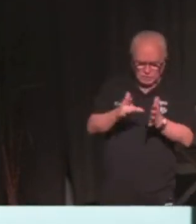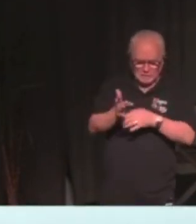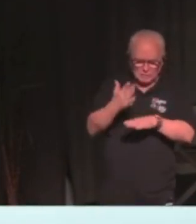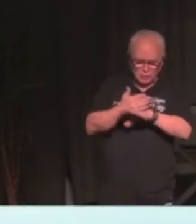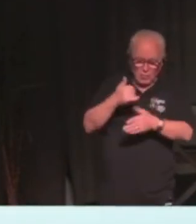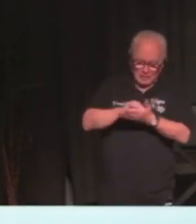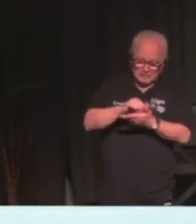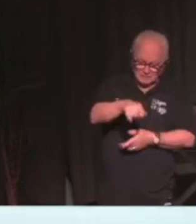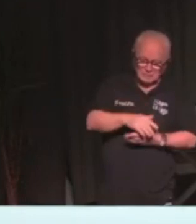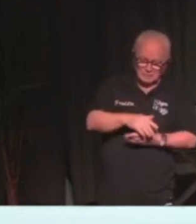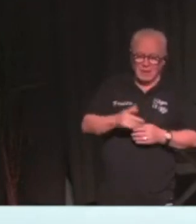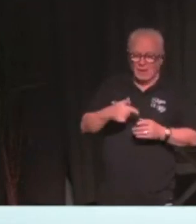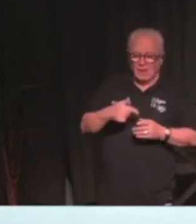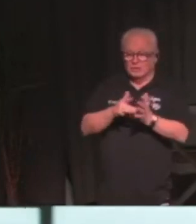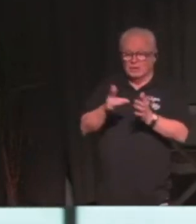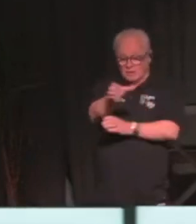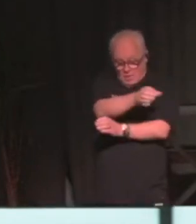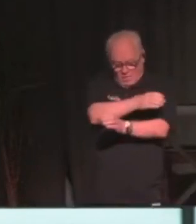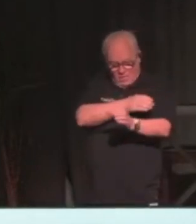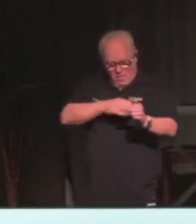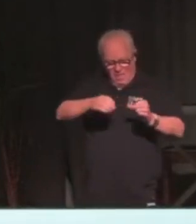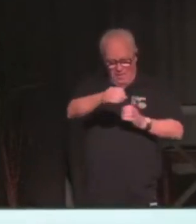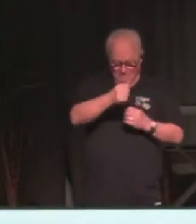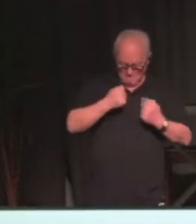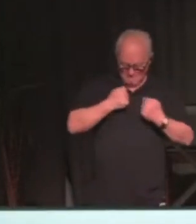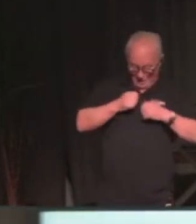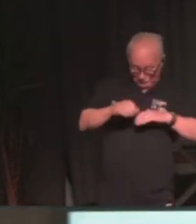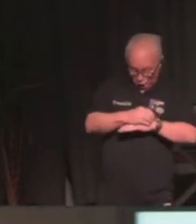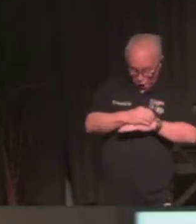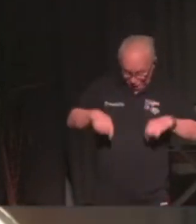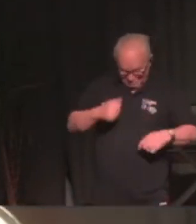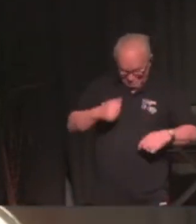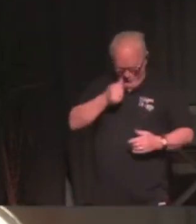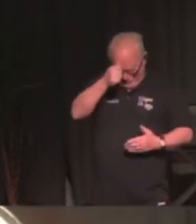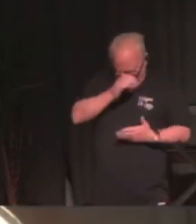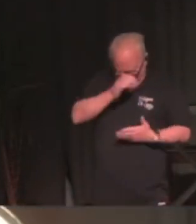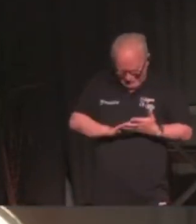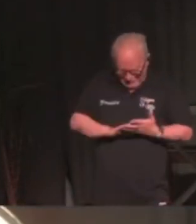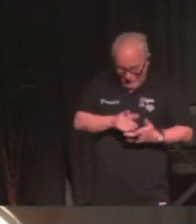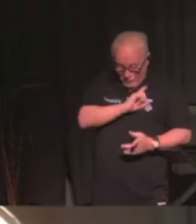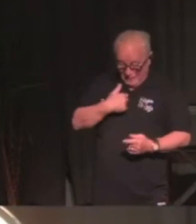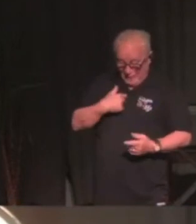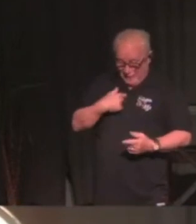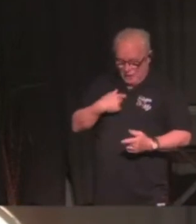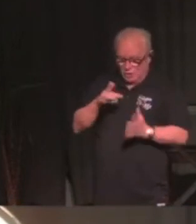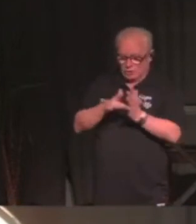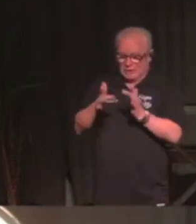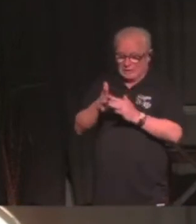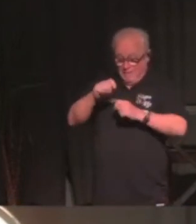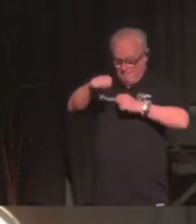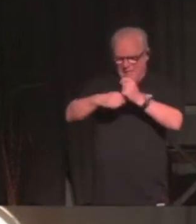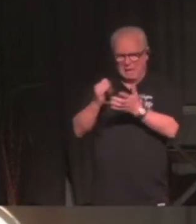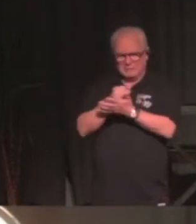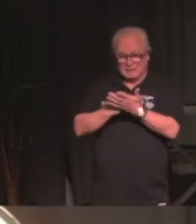did do. He stepped into my shoes for me. He became sin,